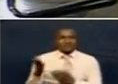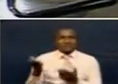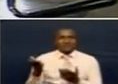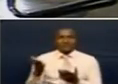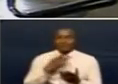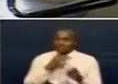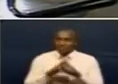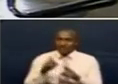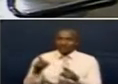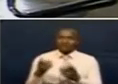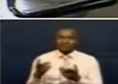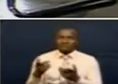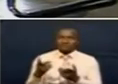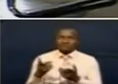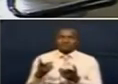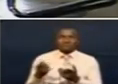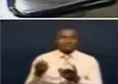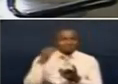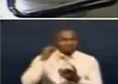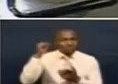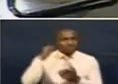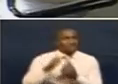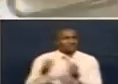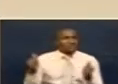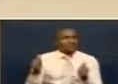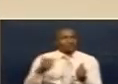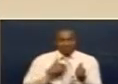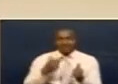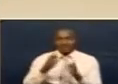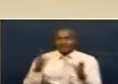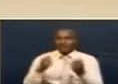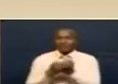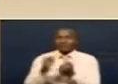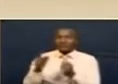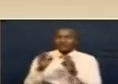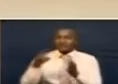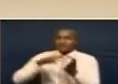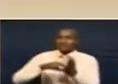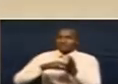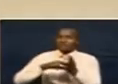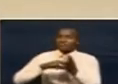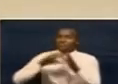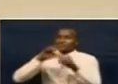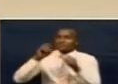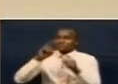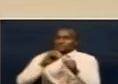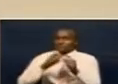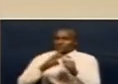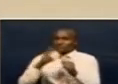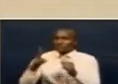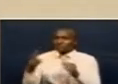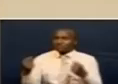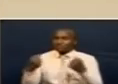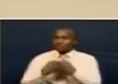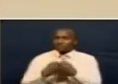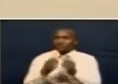was growing up in politics very well, and I was sure of supporting him if he ran for presidency in 2022 against the old guys